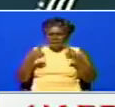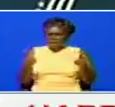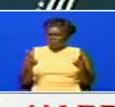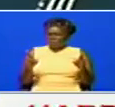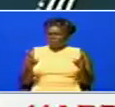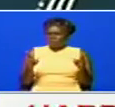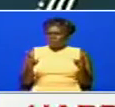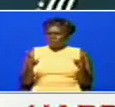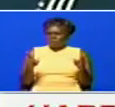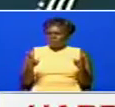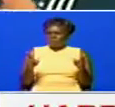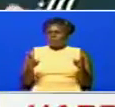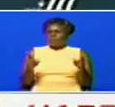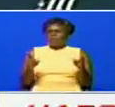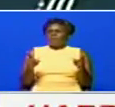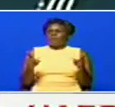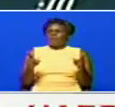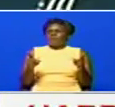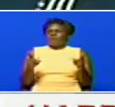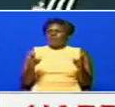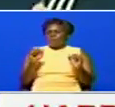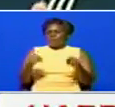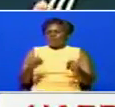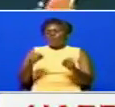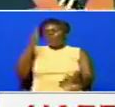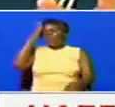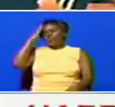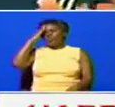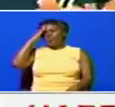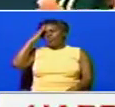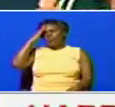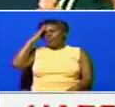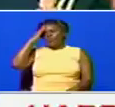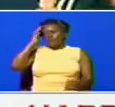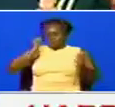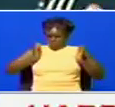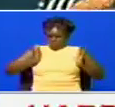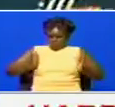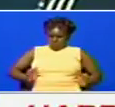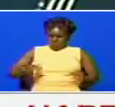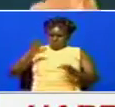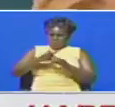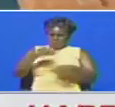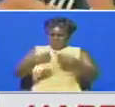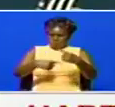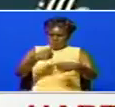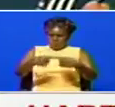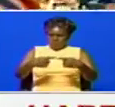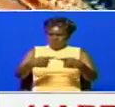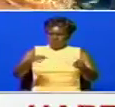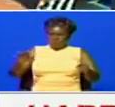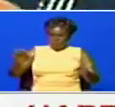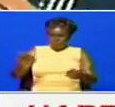anything? And that is measurable. The integrity of the election process remains